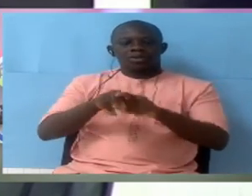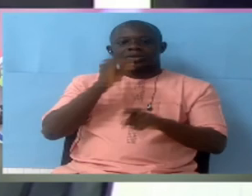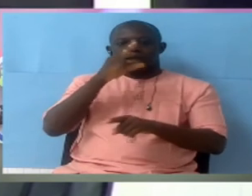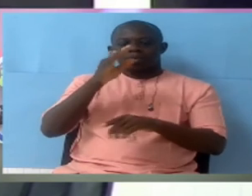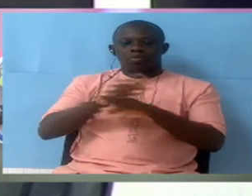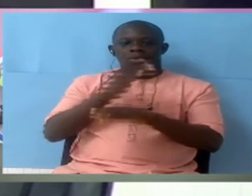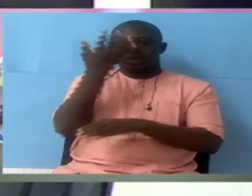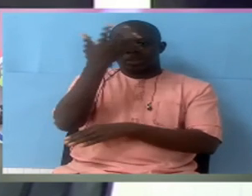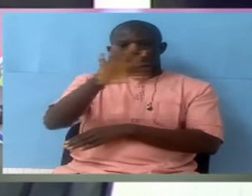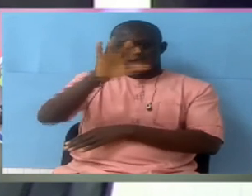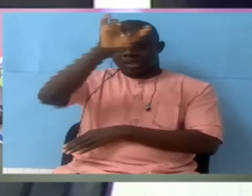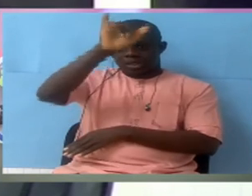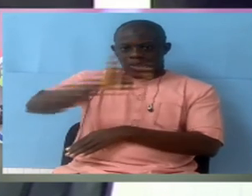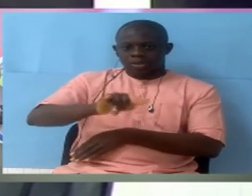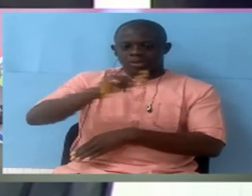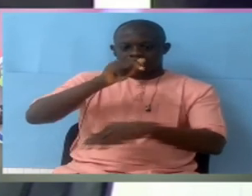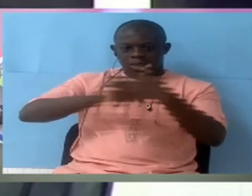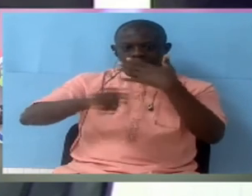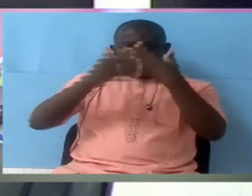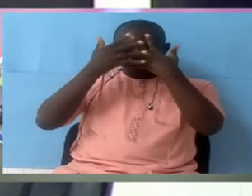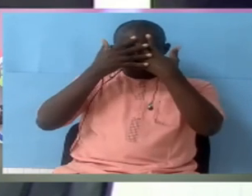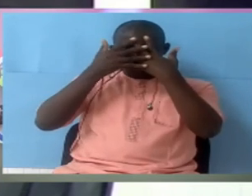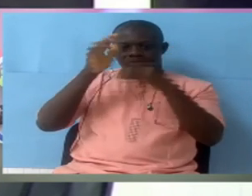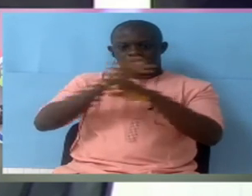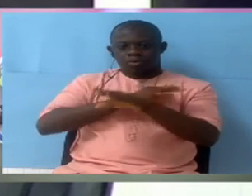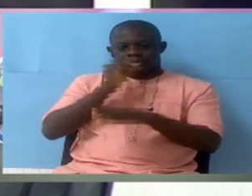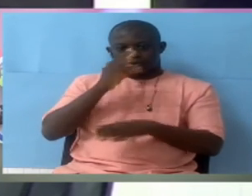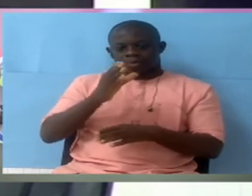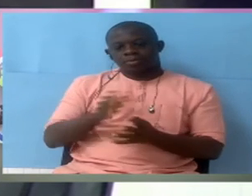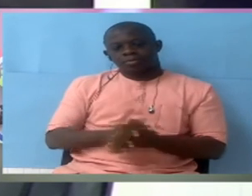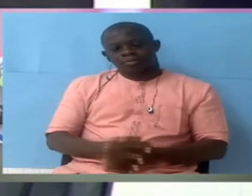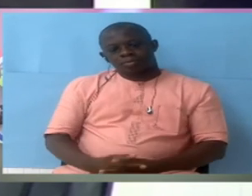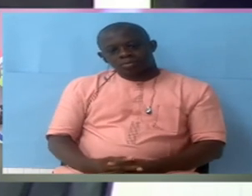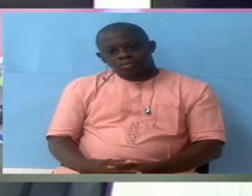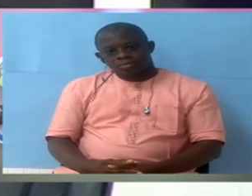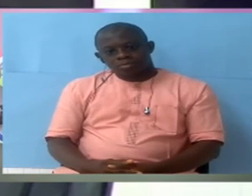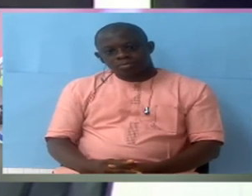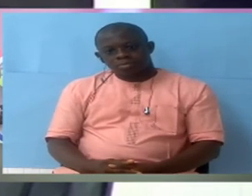fukki at yi nga xamne mom lañ ma tej.